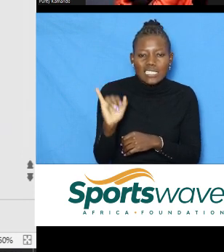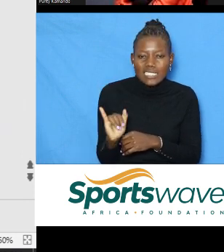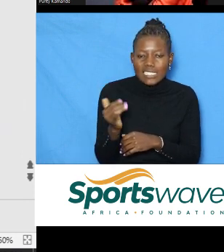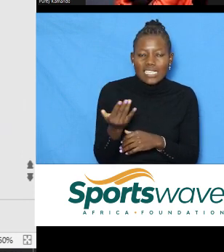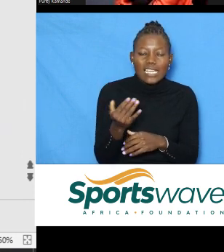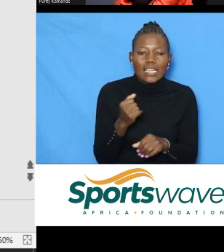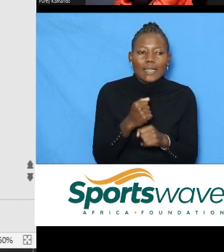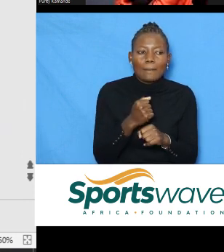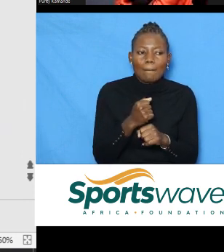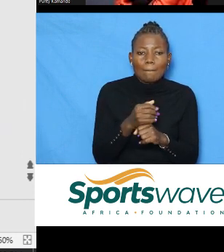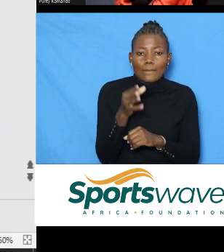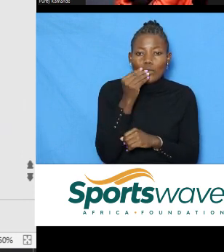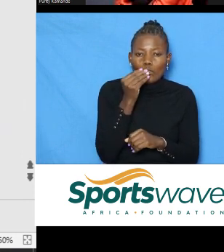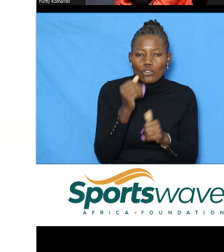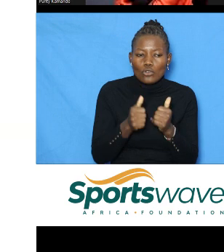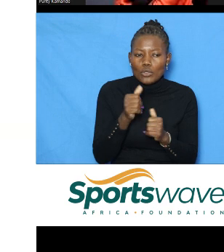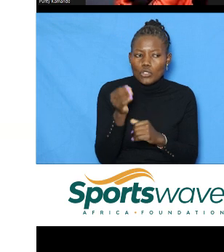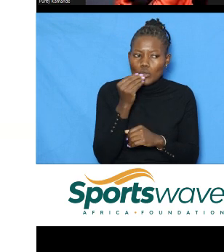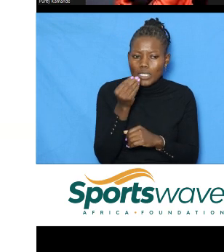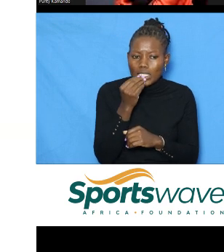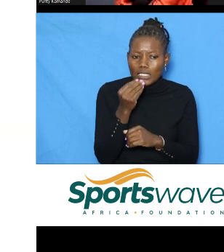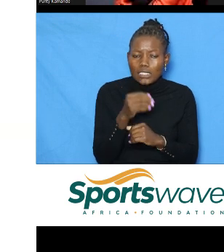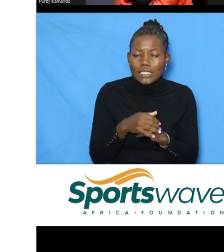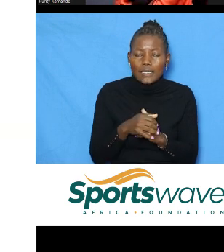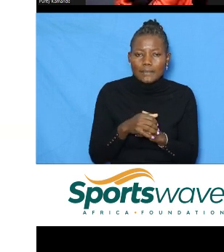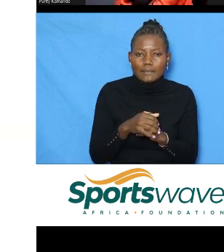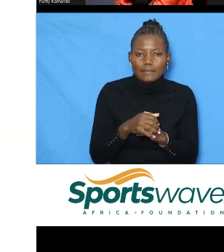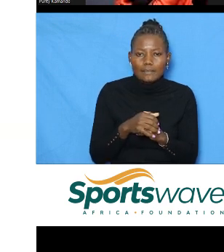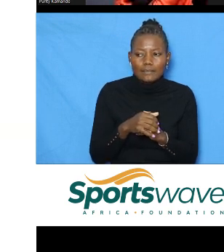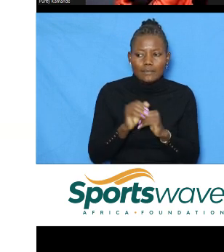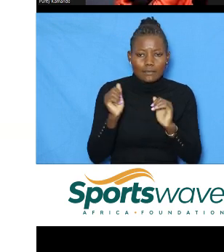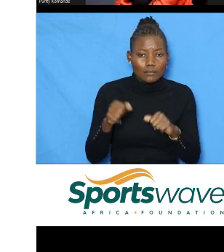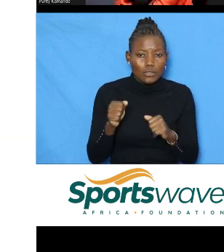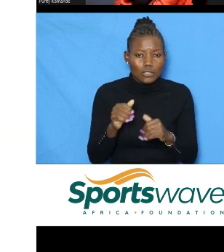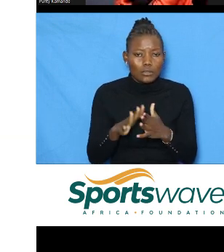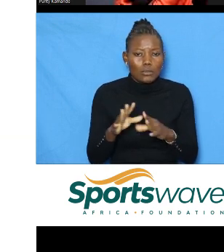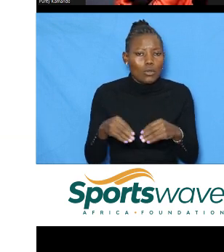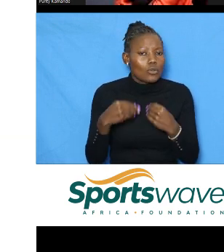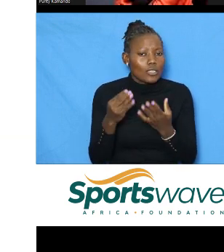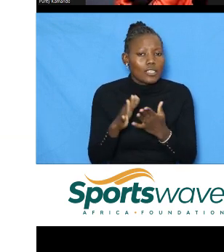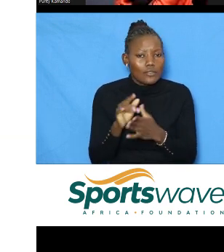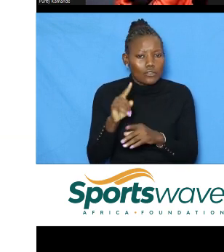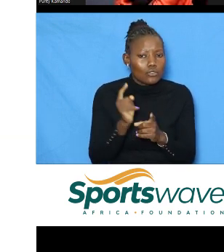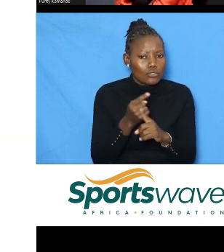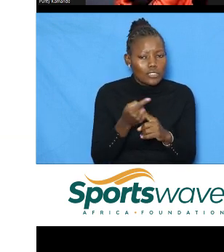with foods that we eat, one food that you can eat that can be able to provide you with